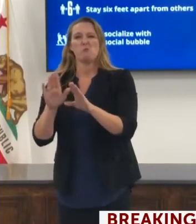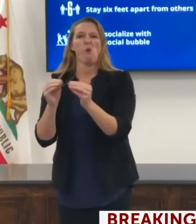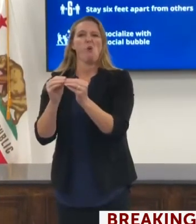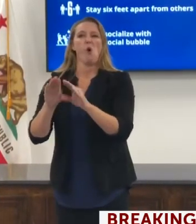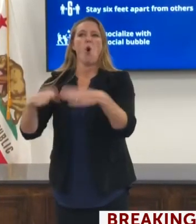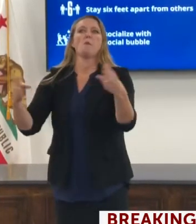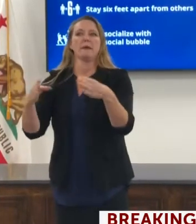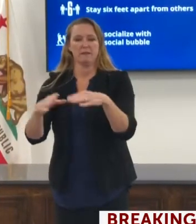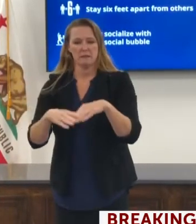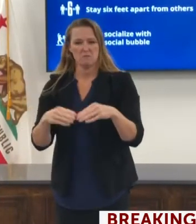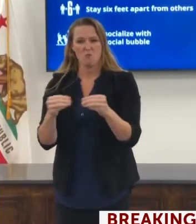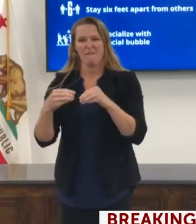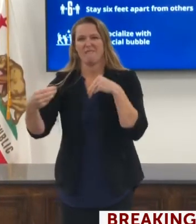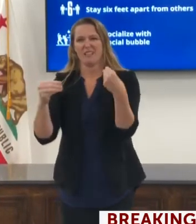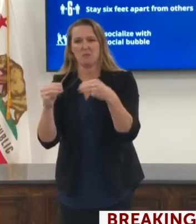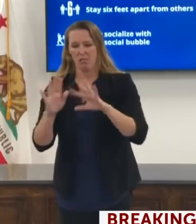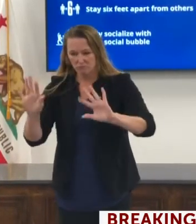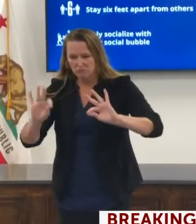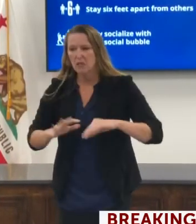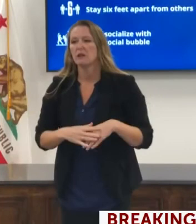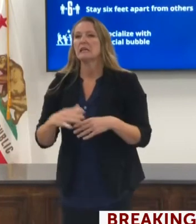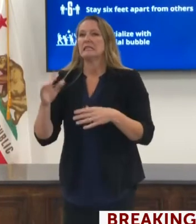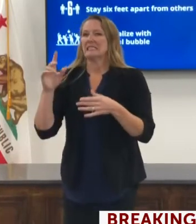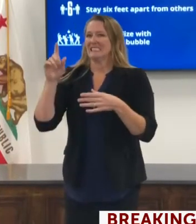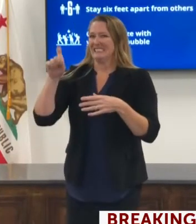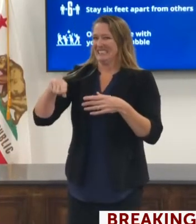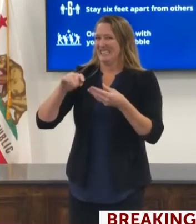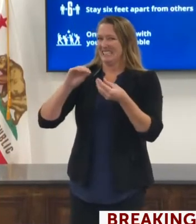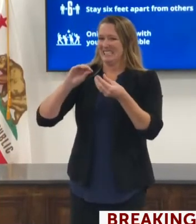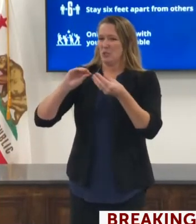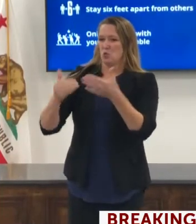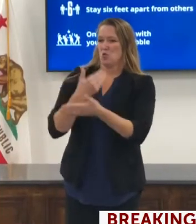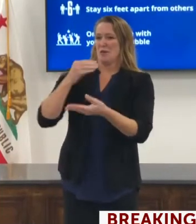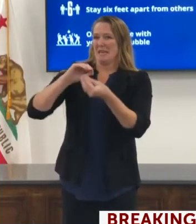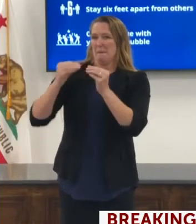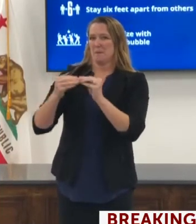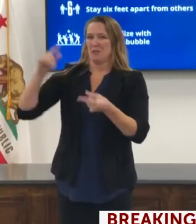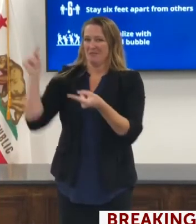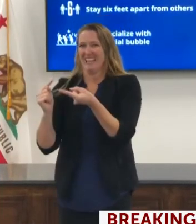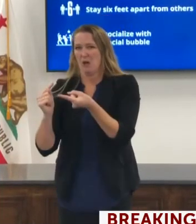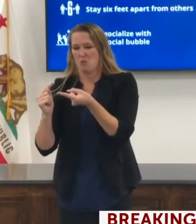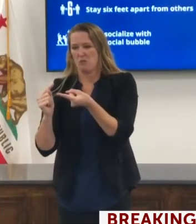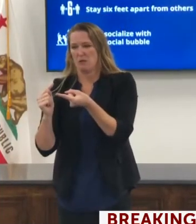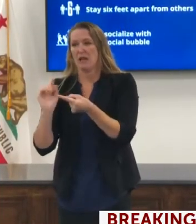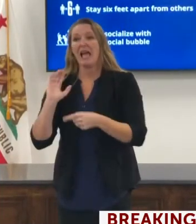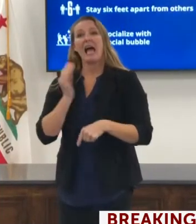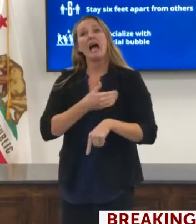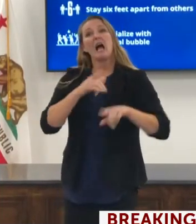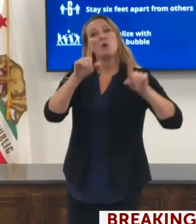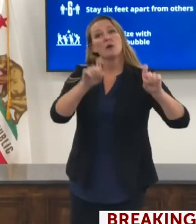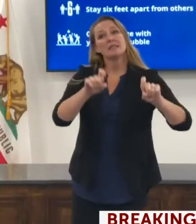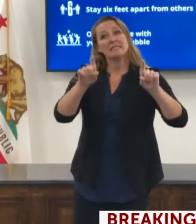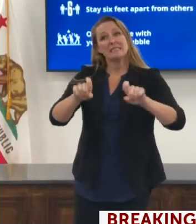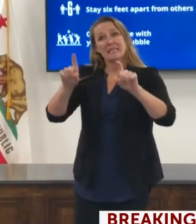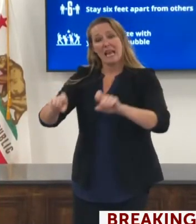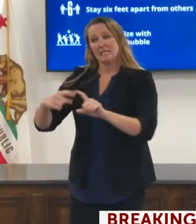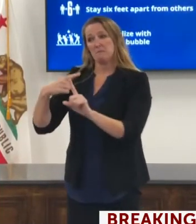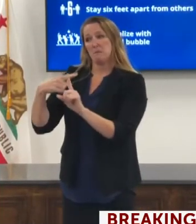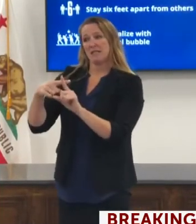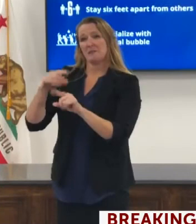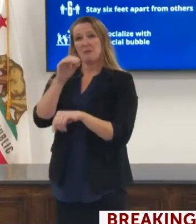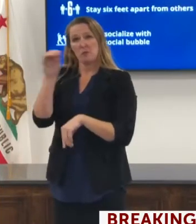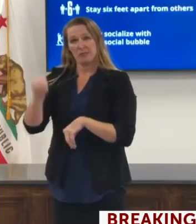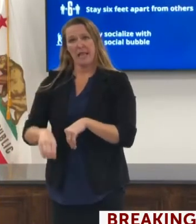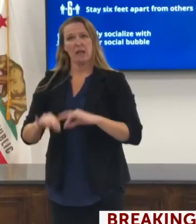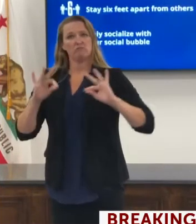our case numbers down even more. So we meet the test positivity metric. In fact, we are